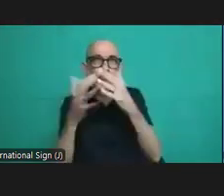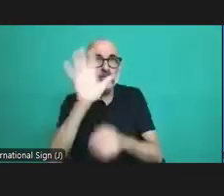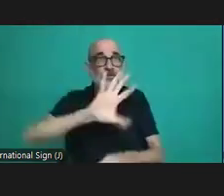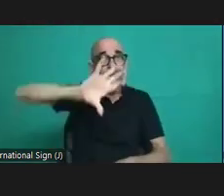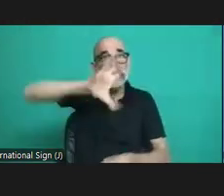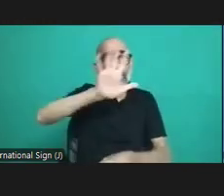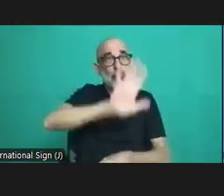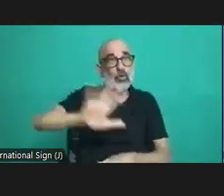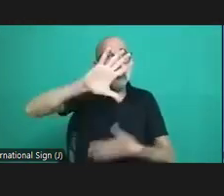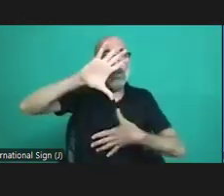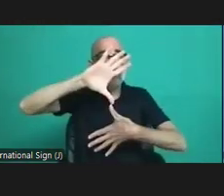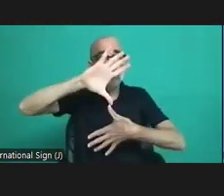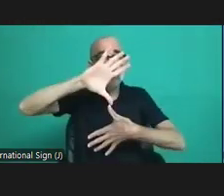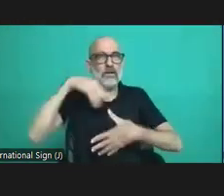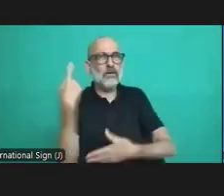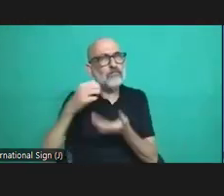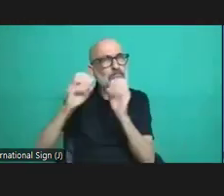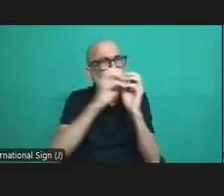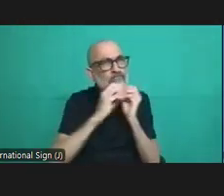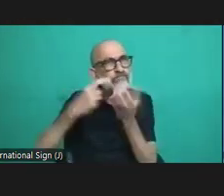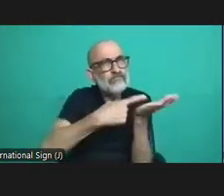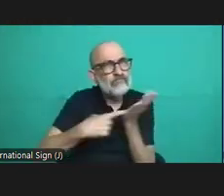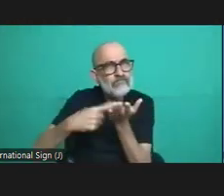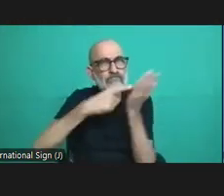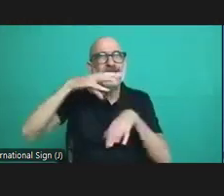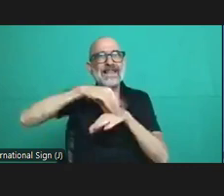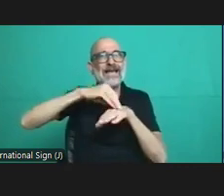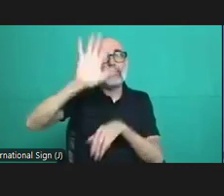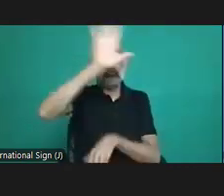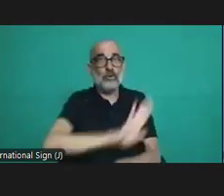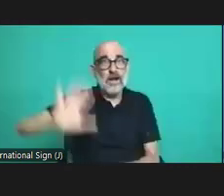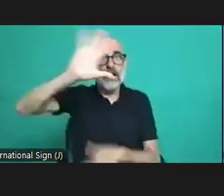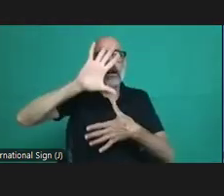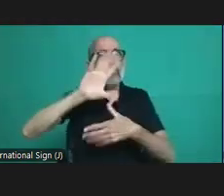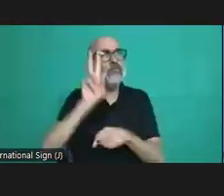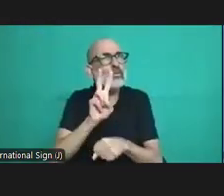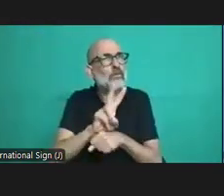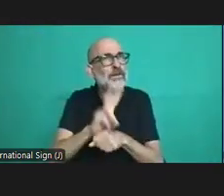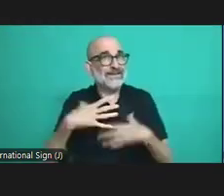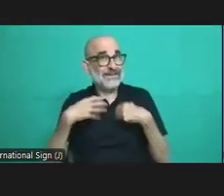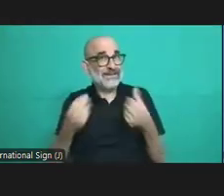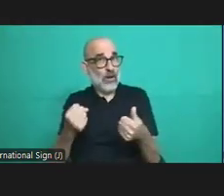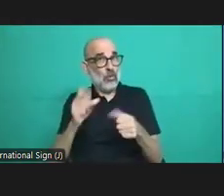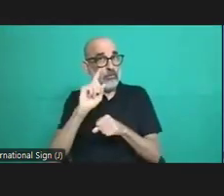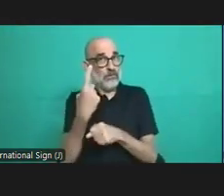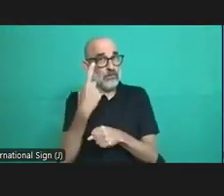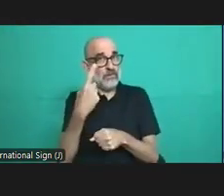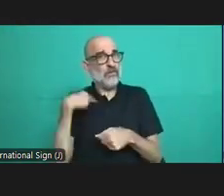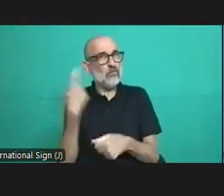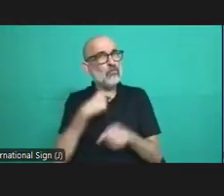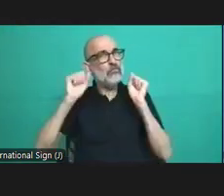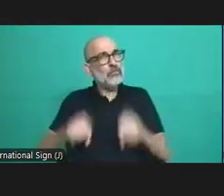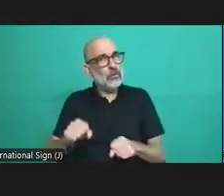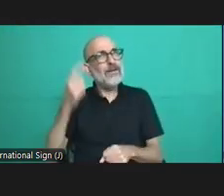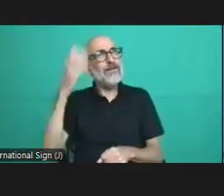where they're actually living. The countries of the Caribbean specifically have made notable progress in the face of important health,